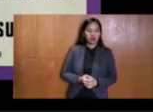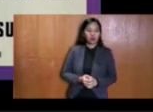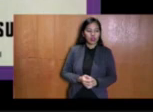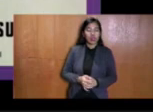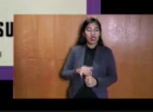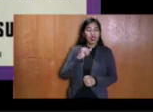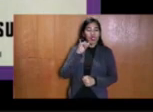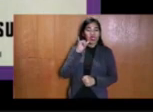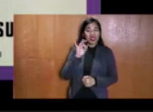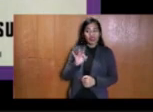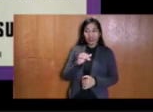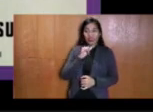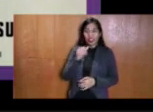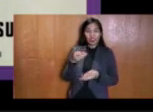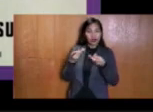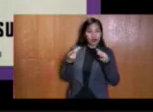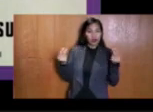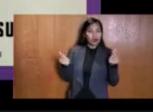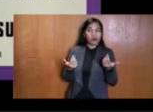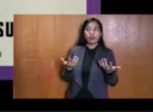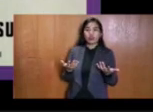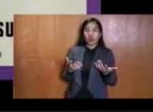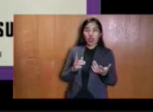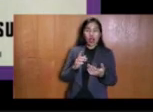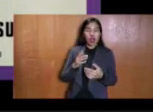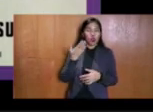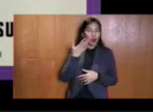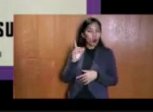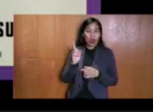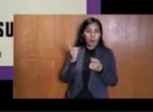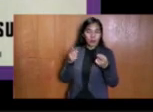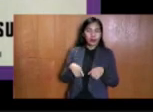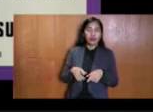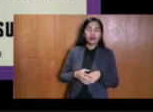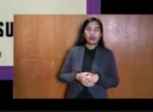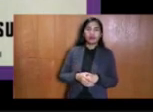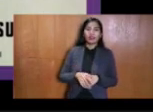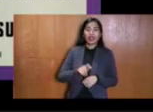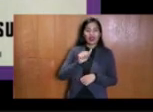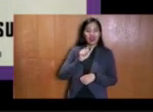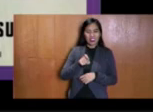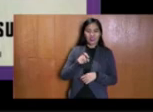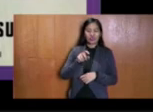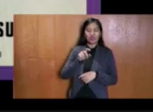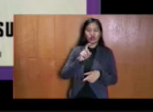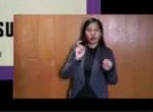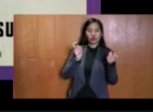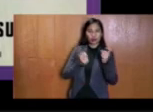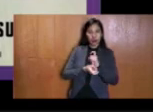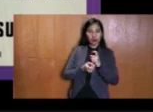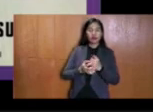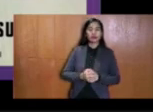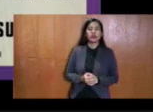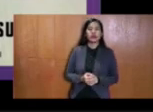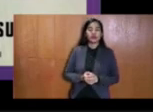will. No? Tax reform, I need not. But anyway, if you get to that kind of book, it's